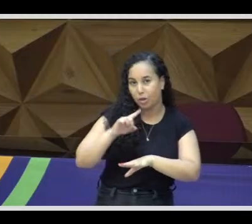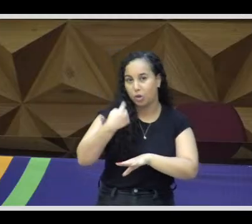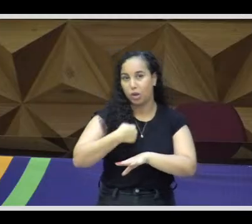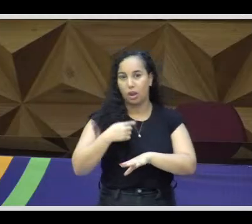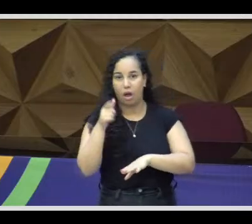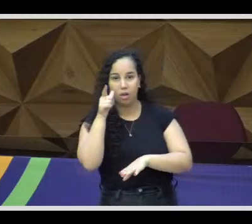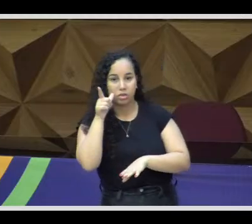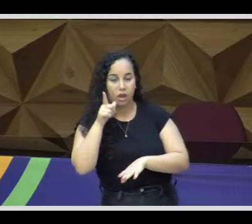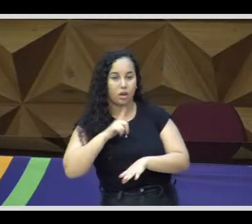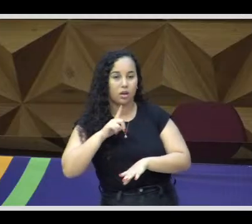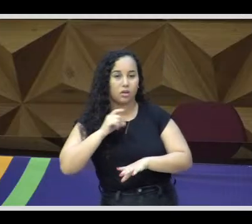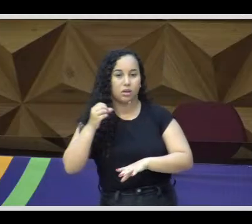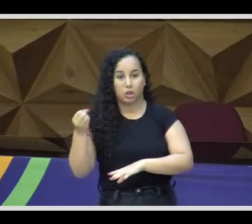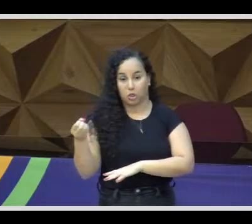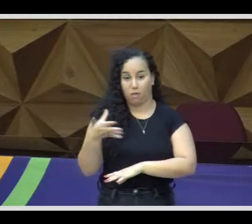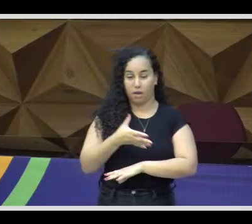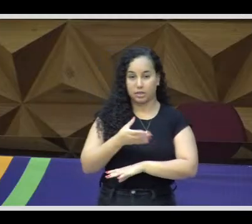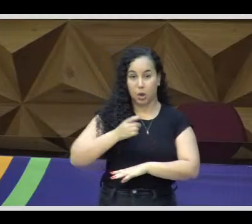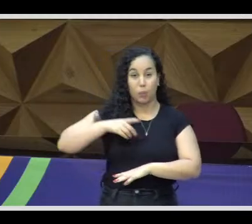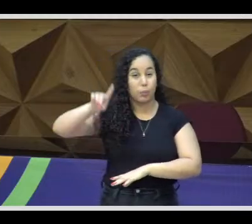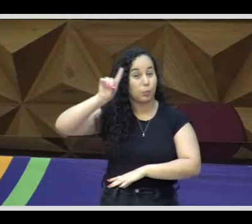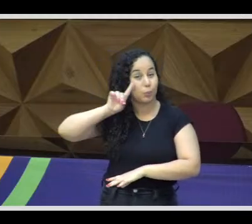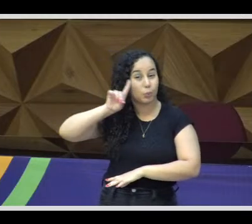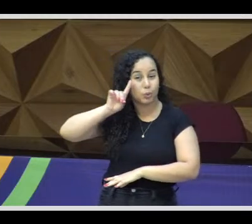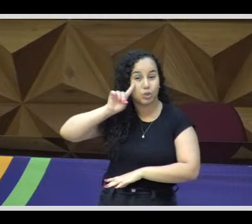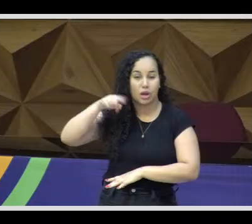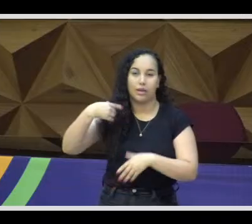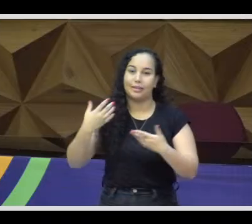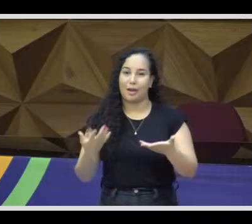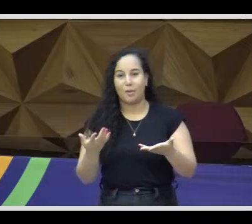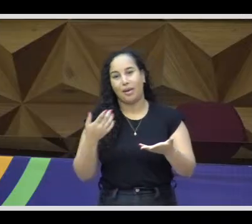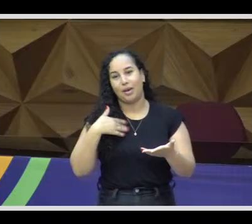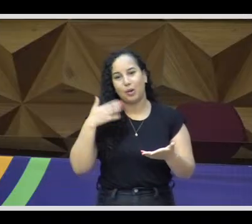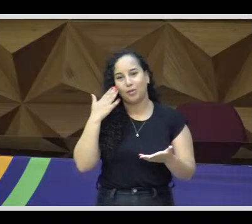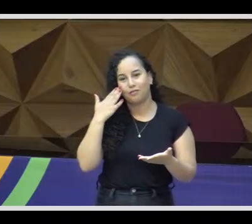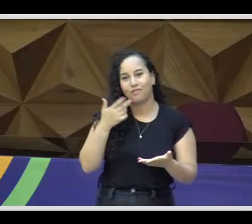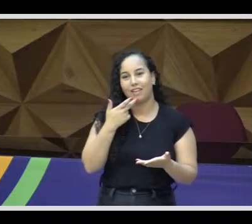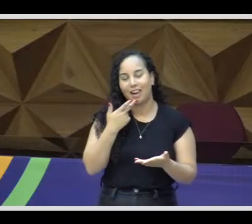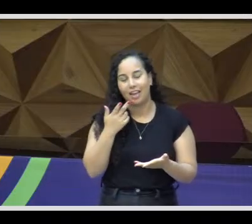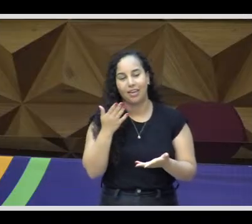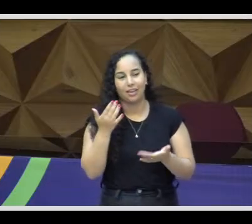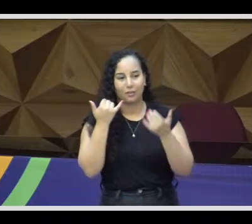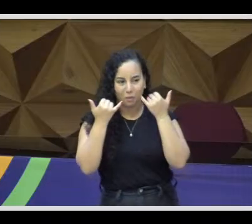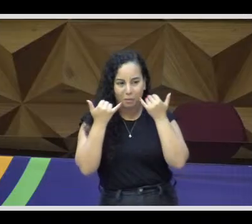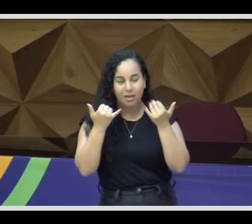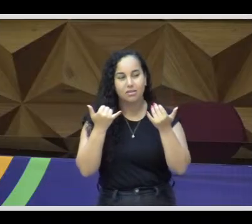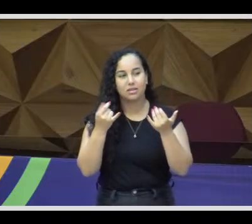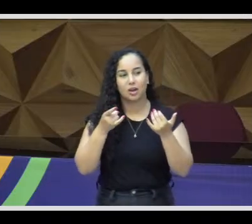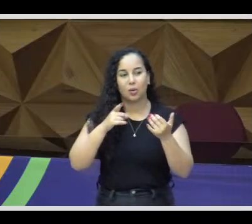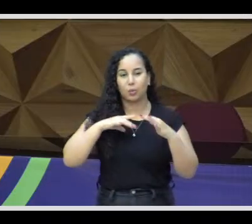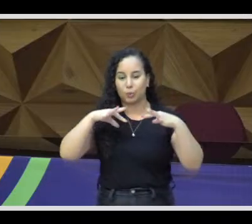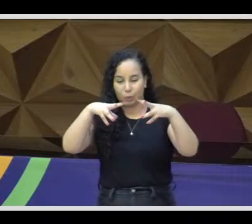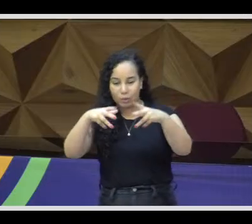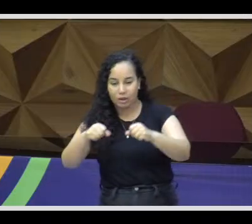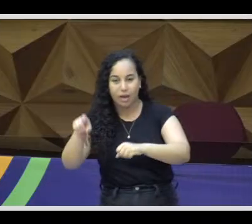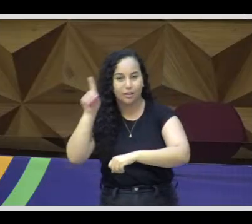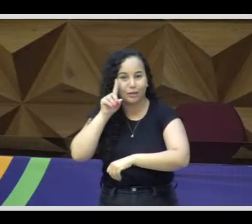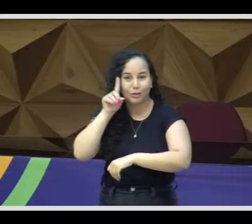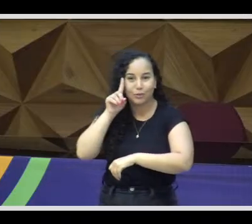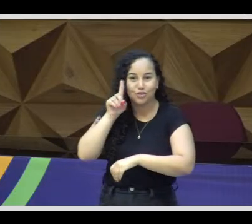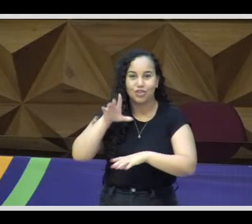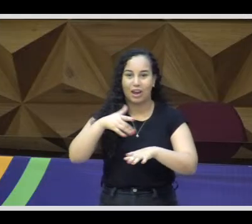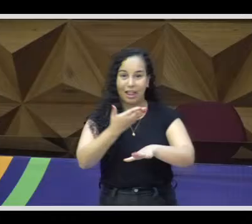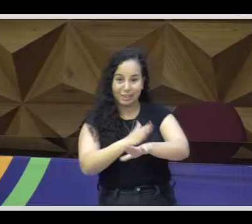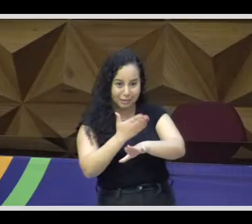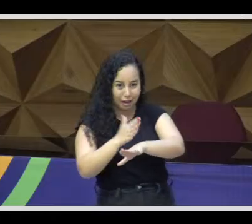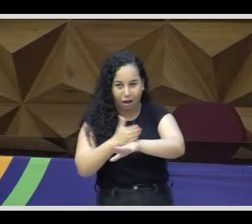runs innovations every day. So it's, I call them my minions. They are all the day like in the lab